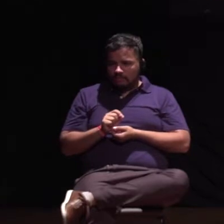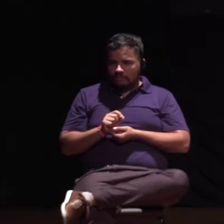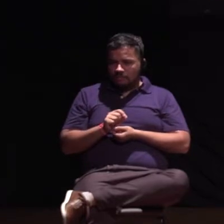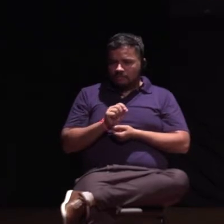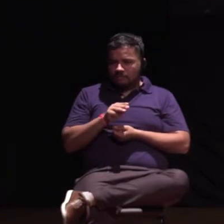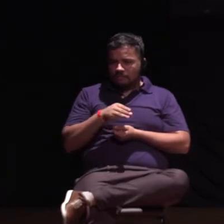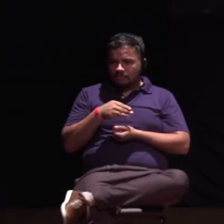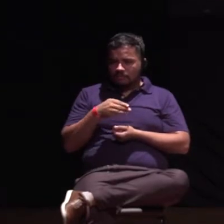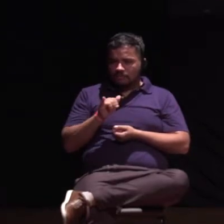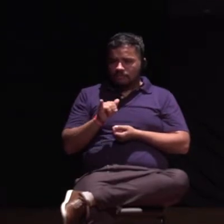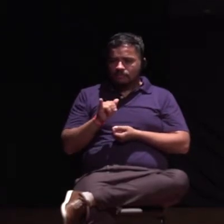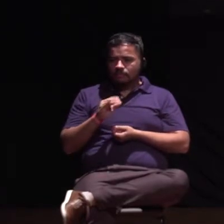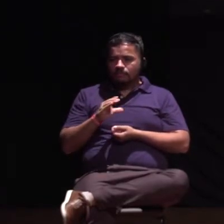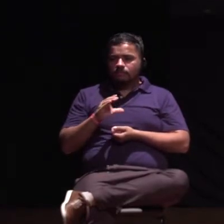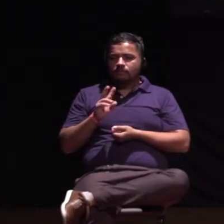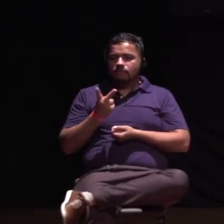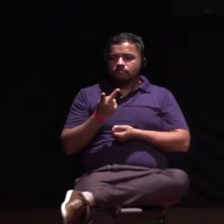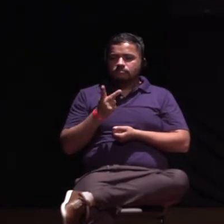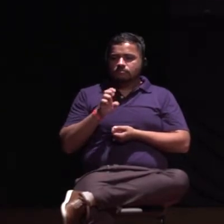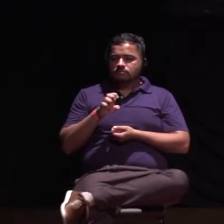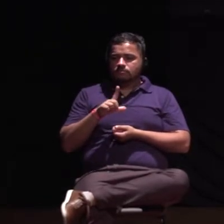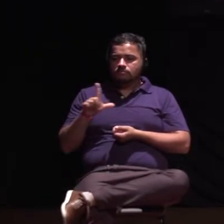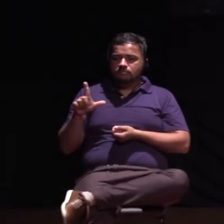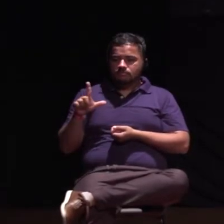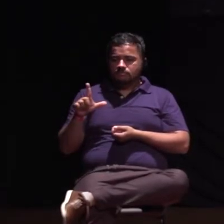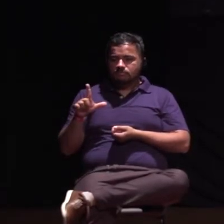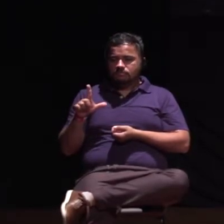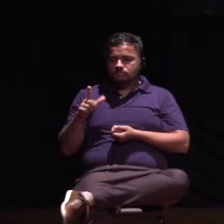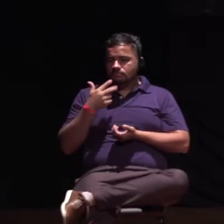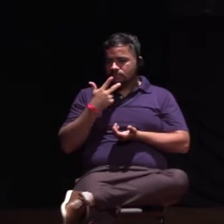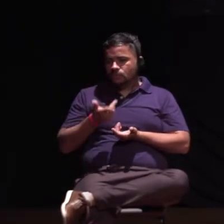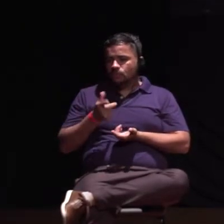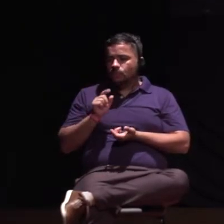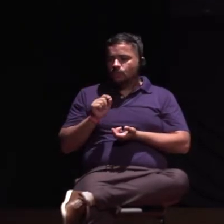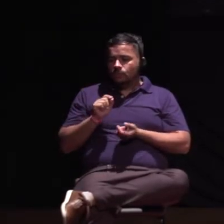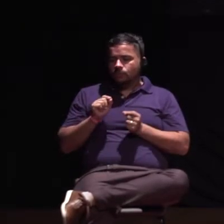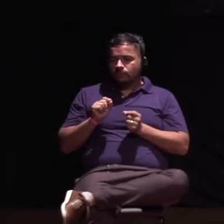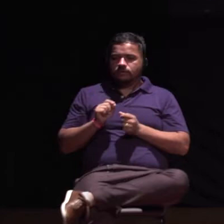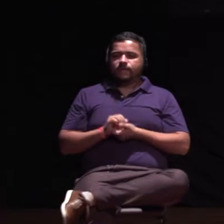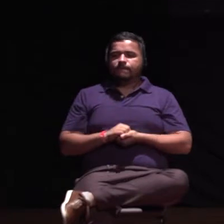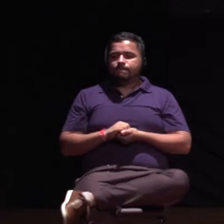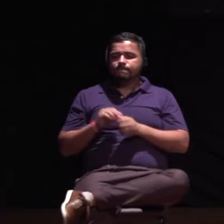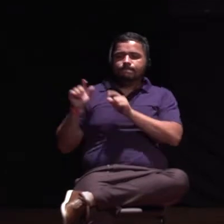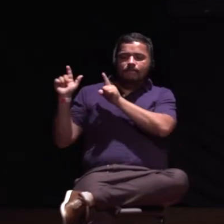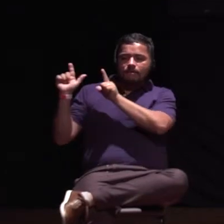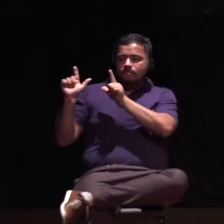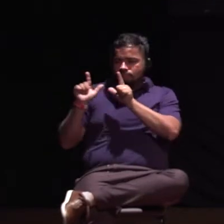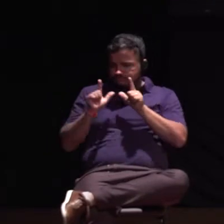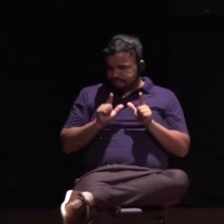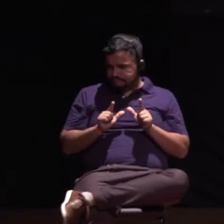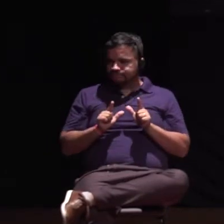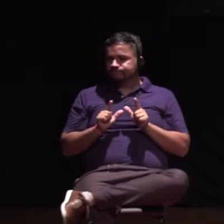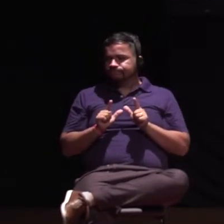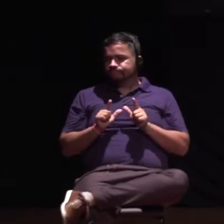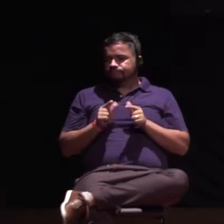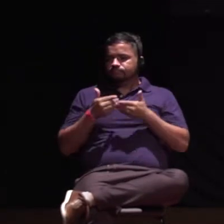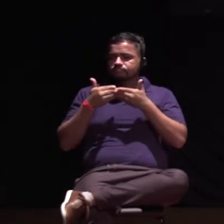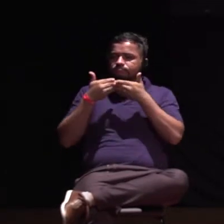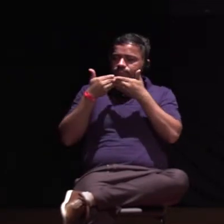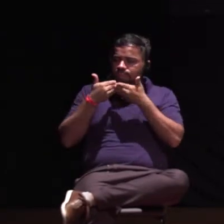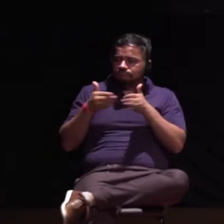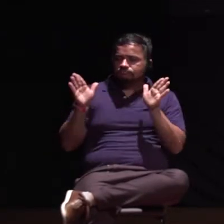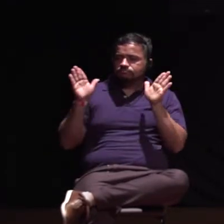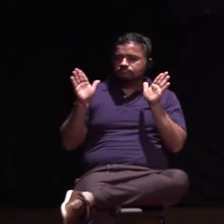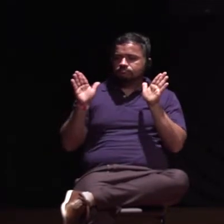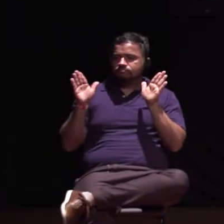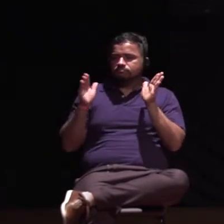line, which is, an exhibition doesn't end when it begins. And I really love that, because then when we go back to the idea of how to write an exhibition, which is the